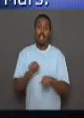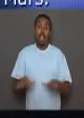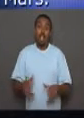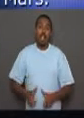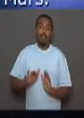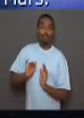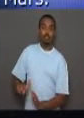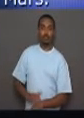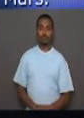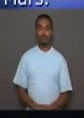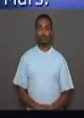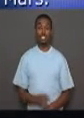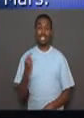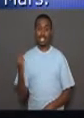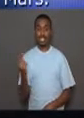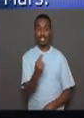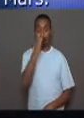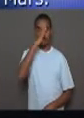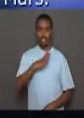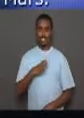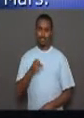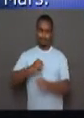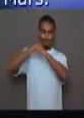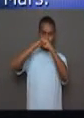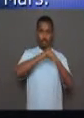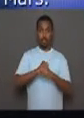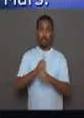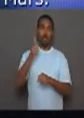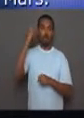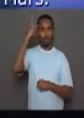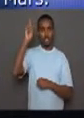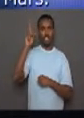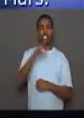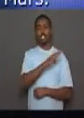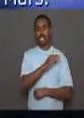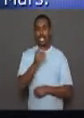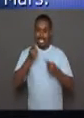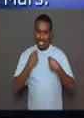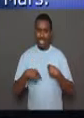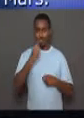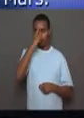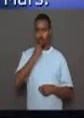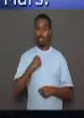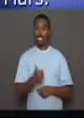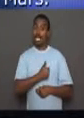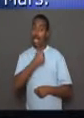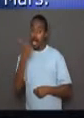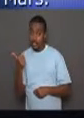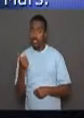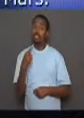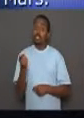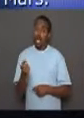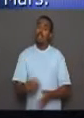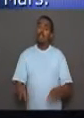dying planet Earth. Each person must defend their profession and try to convince the